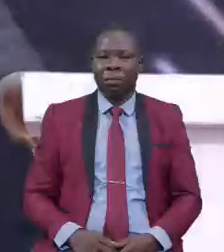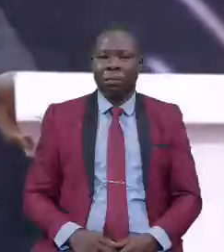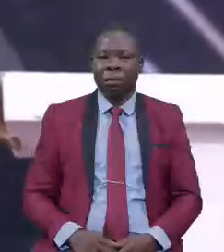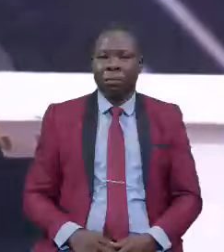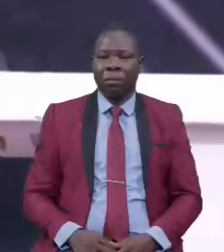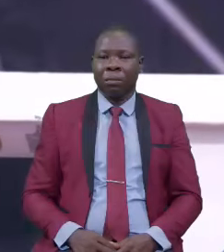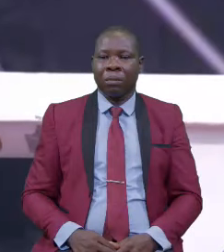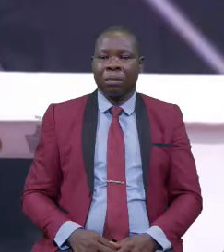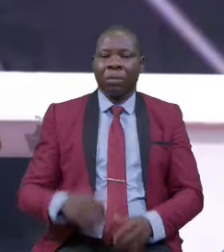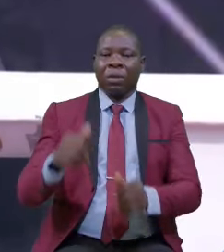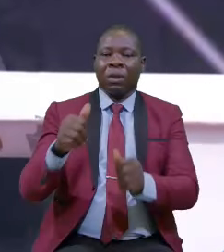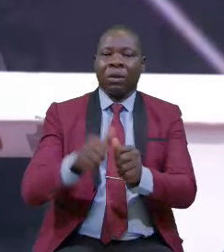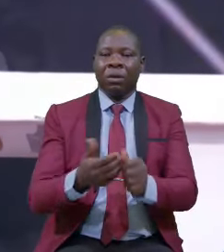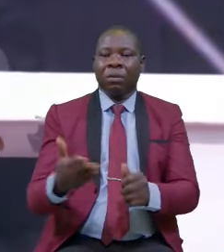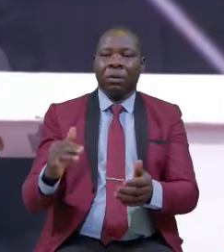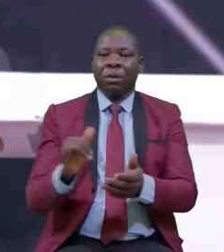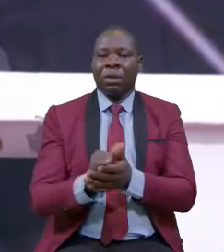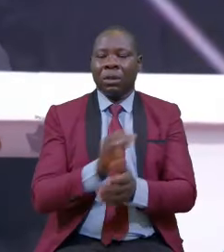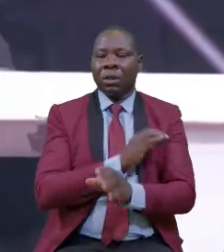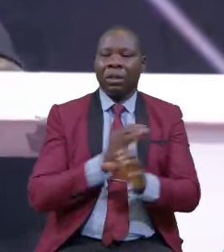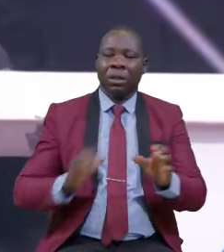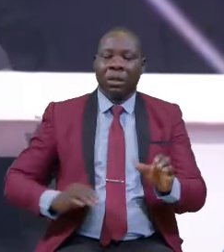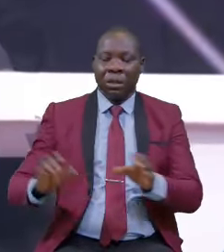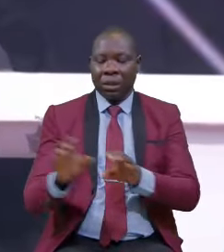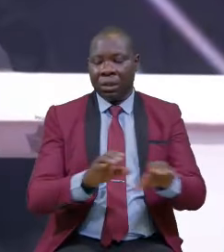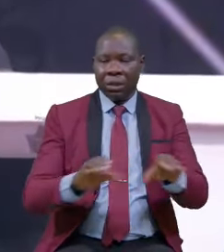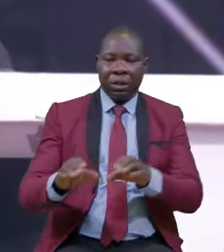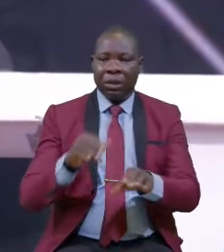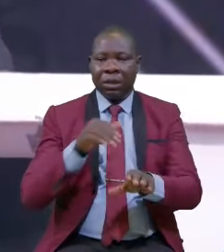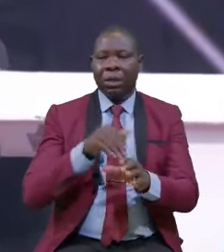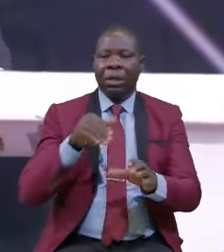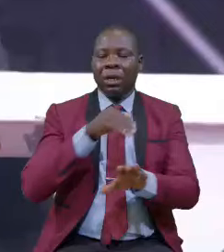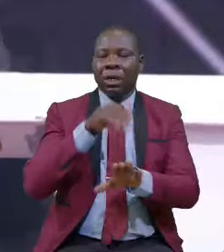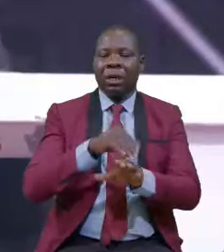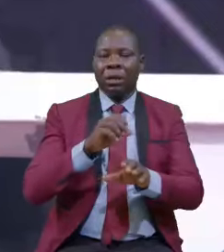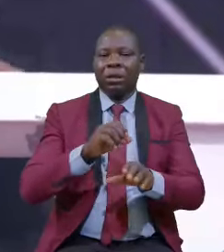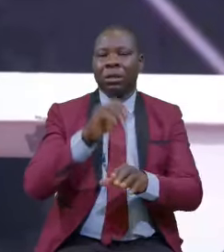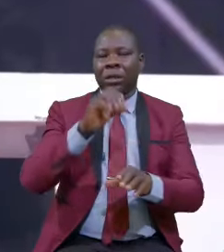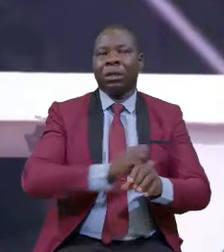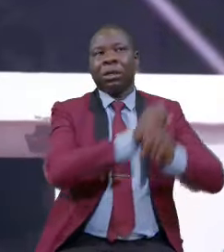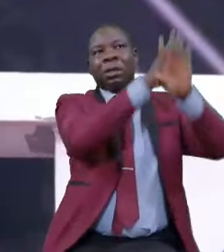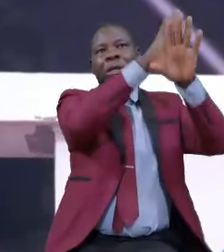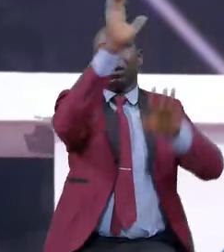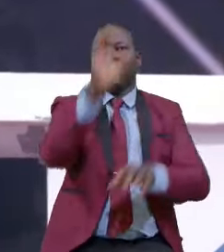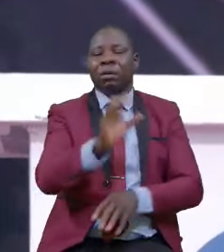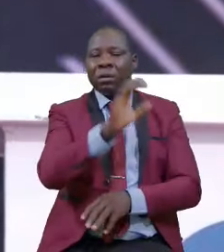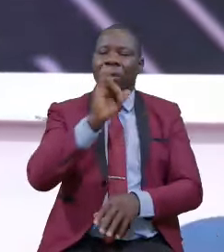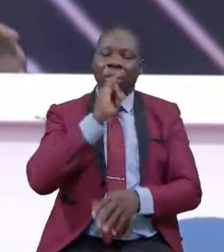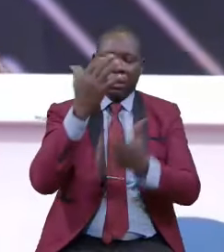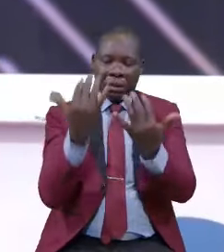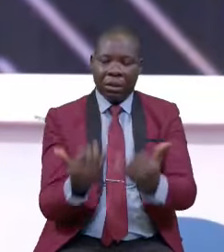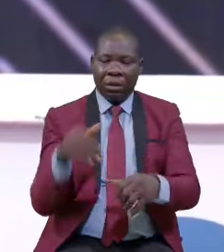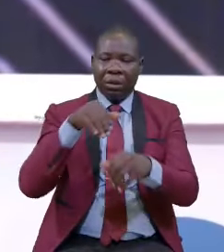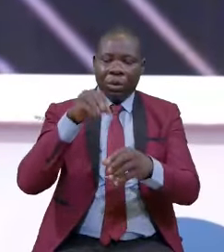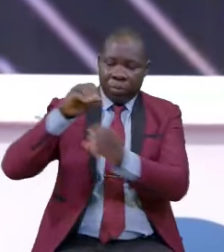Everything Christ did at Calvary is now put in your hand, now put in your heart.